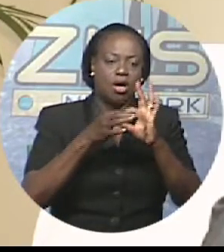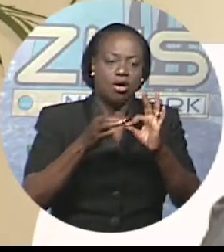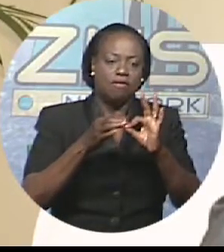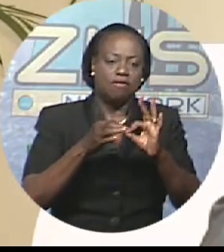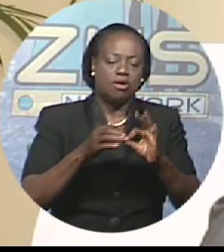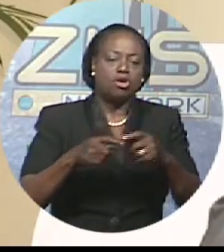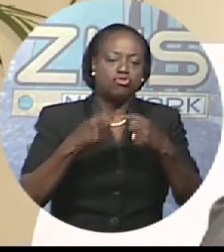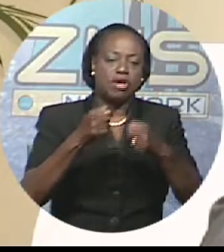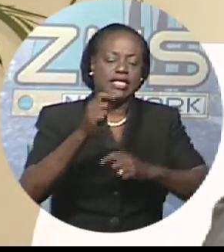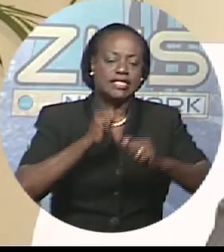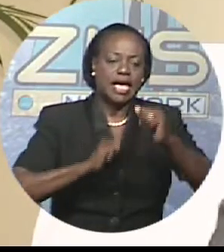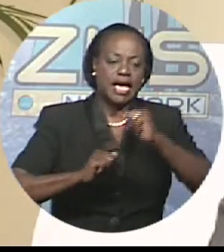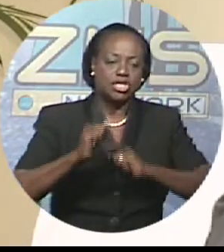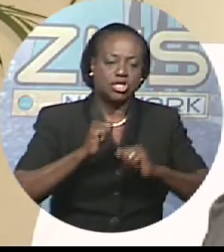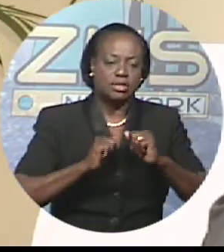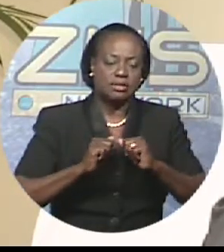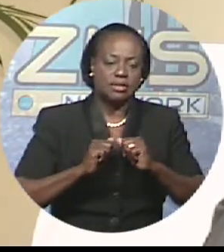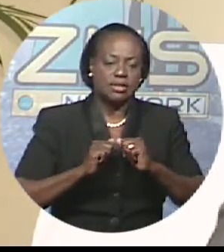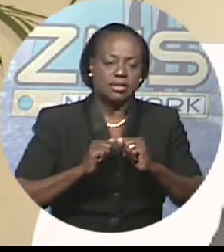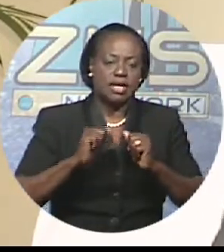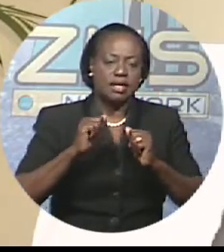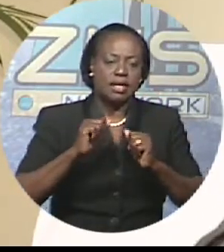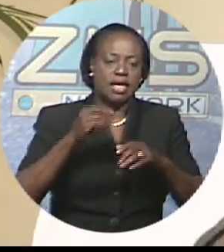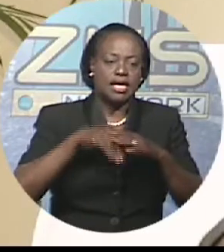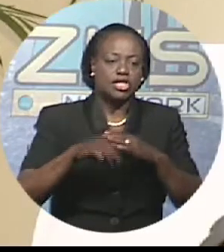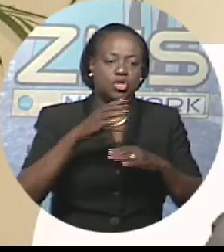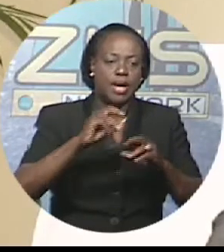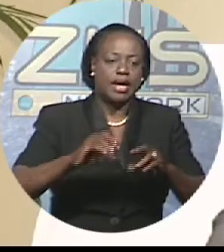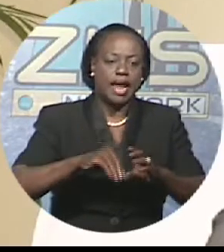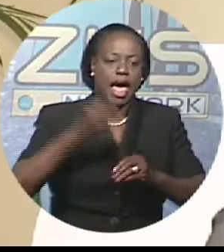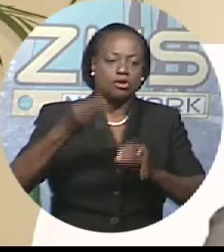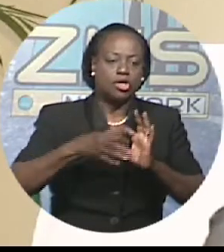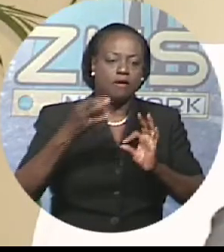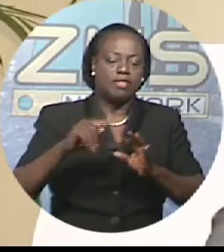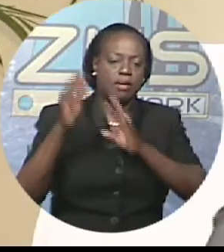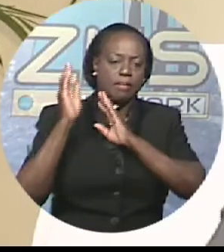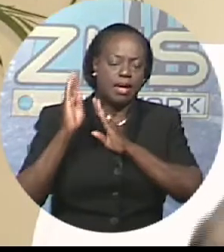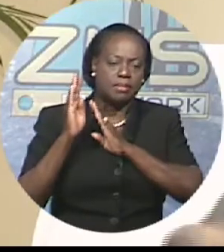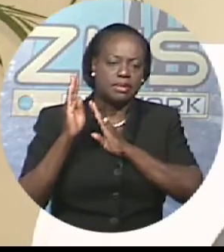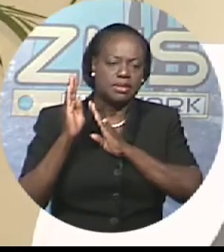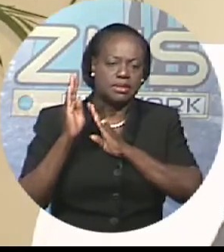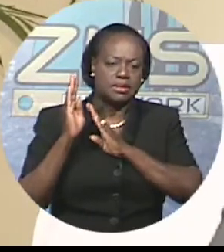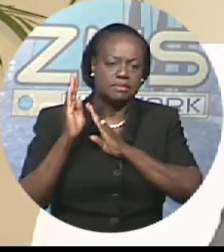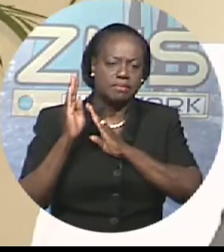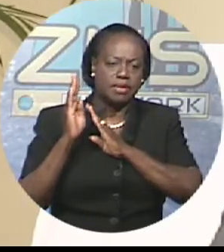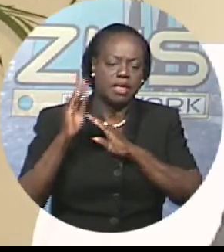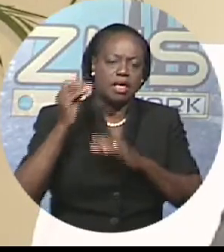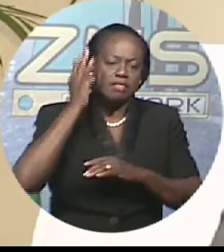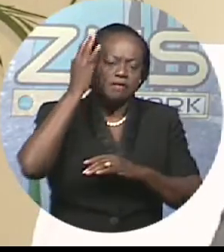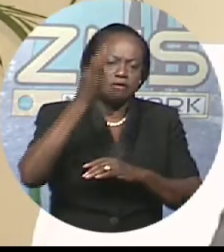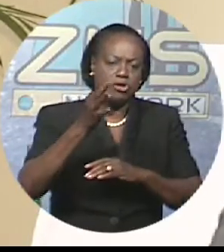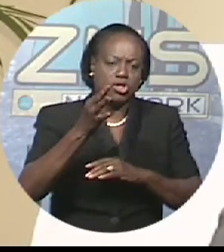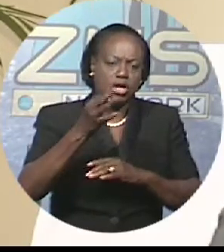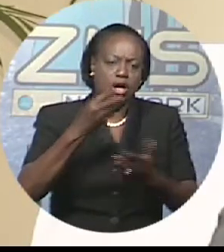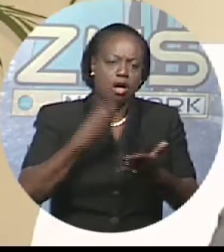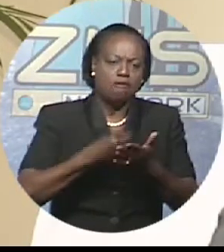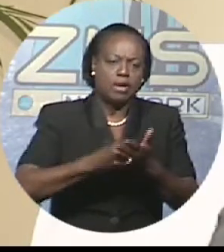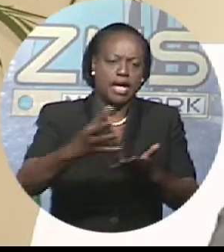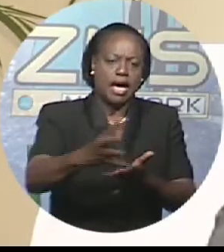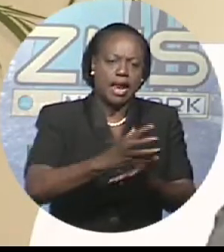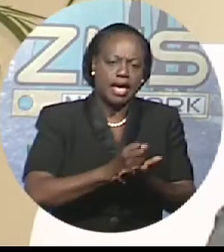Starting June 1st, commercial business, and in some cases other consumers, only here in New Providence though, will be required to submit their customs declaration